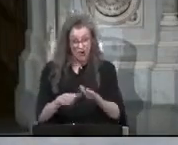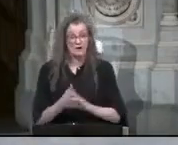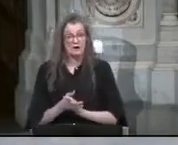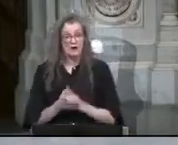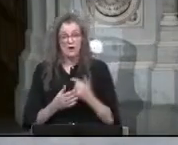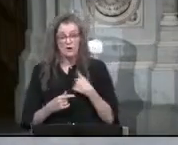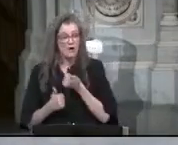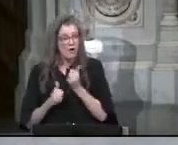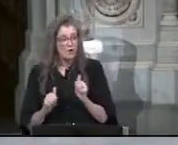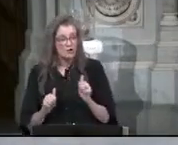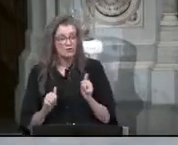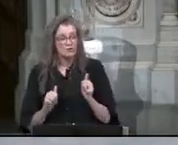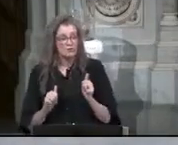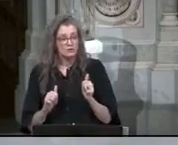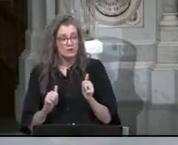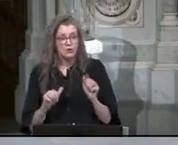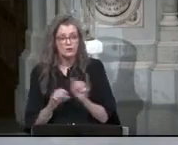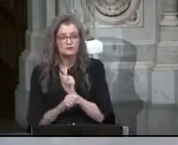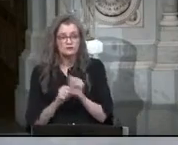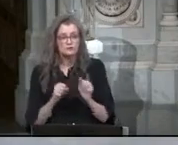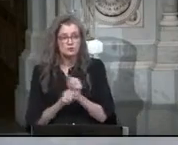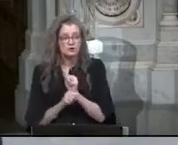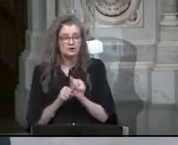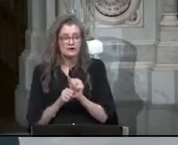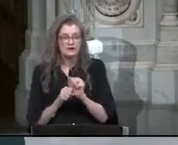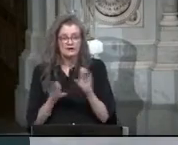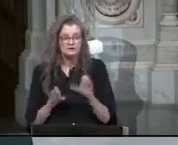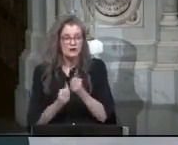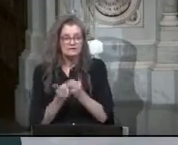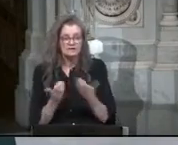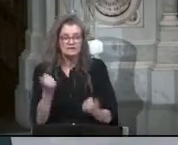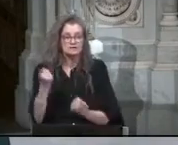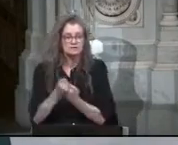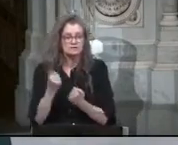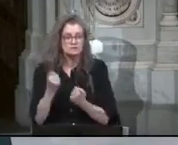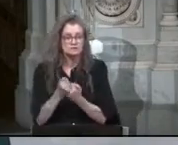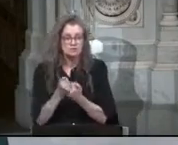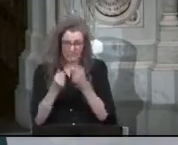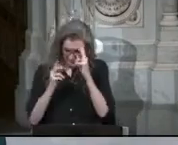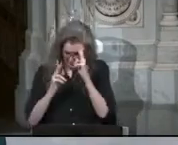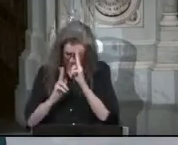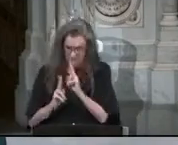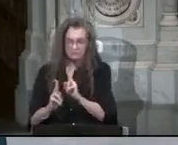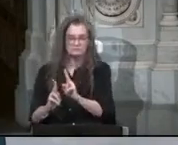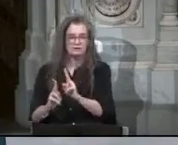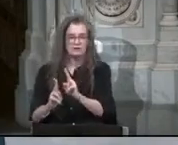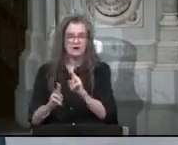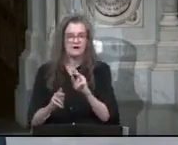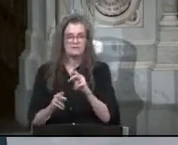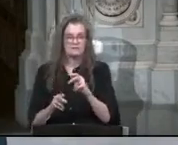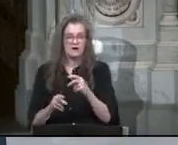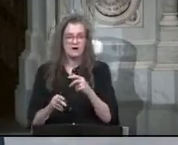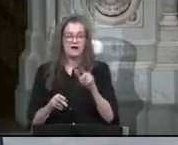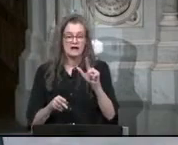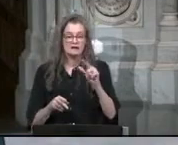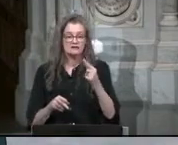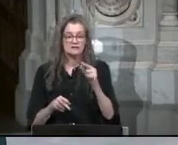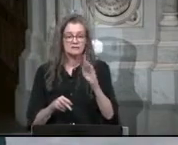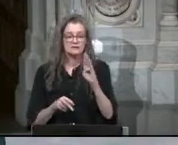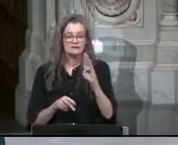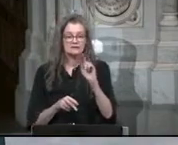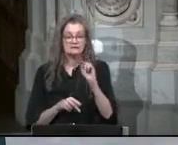We will try to work and do our part to recognize and support the dignity of the members of our LGBTQ+